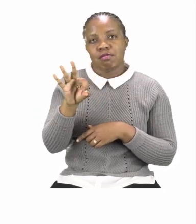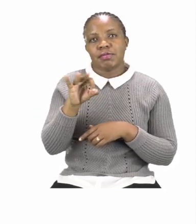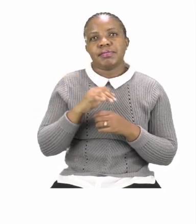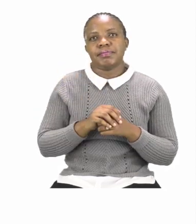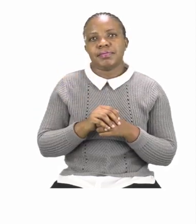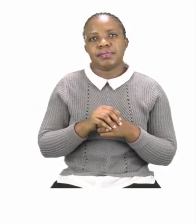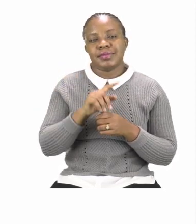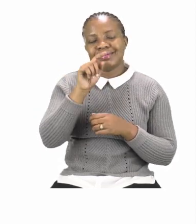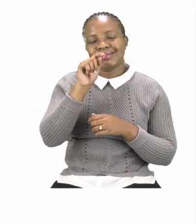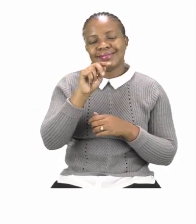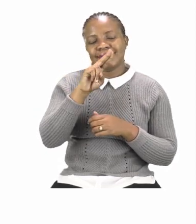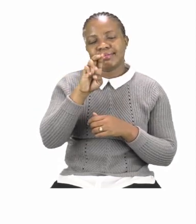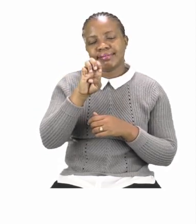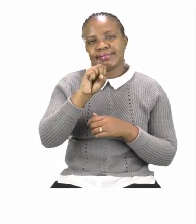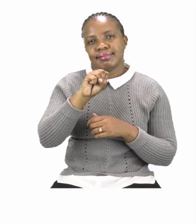these,